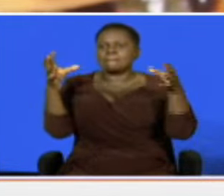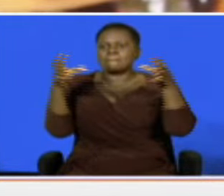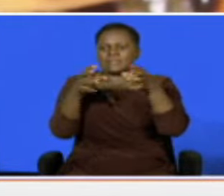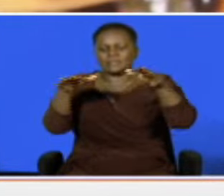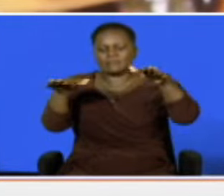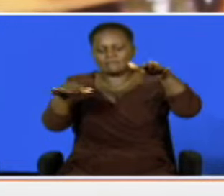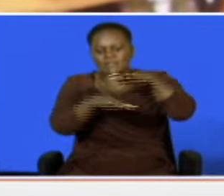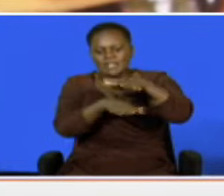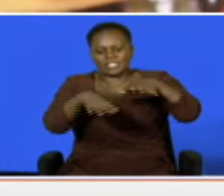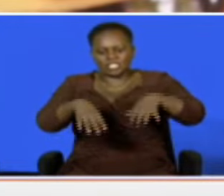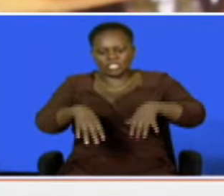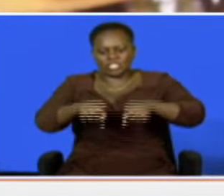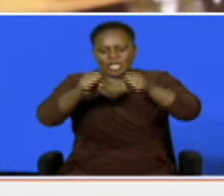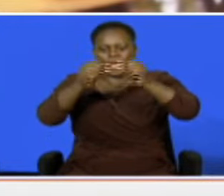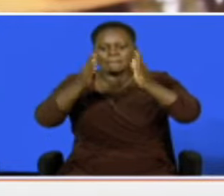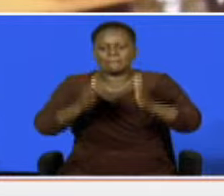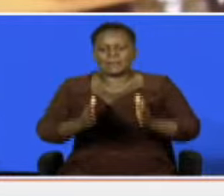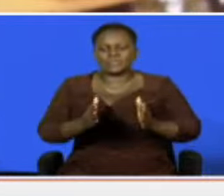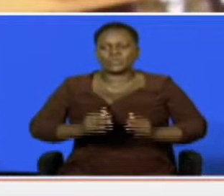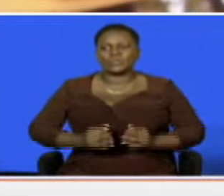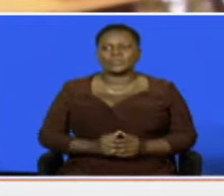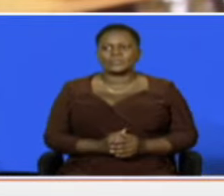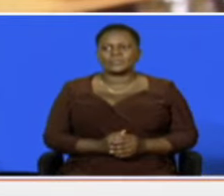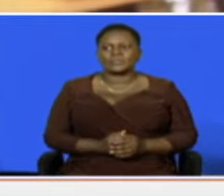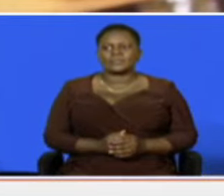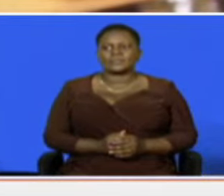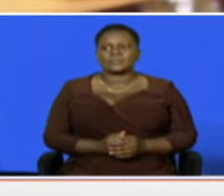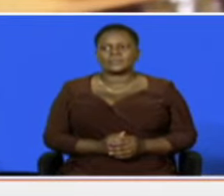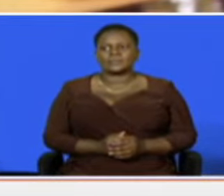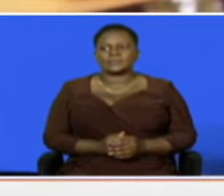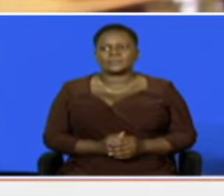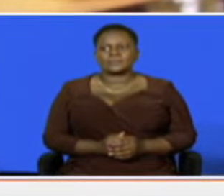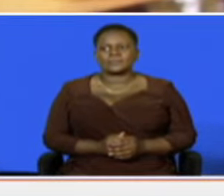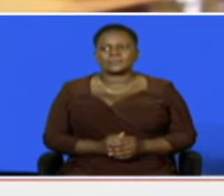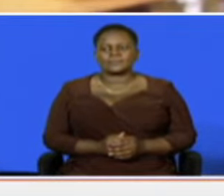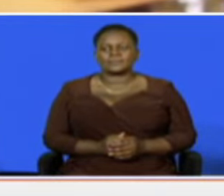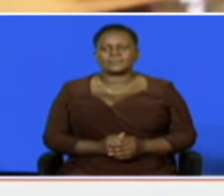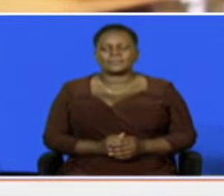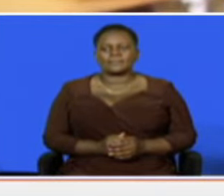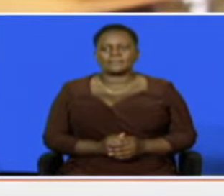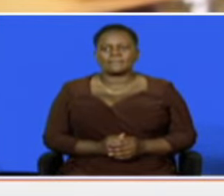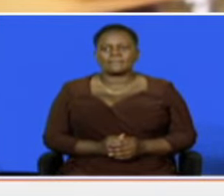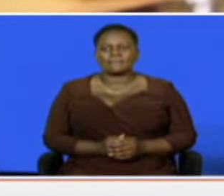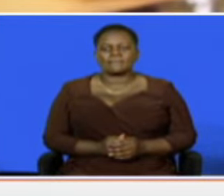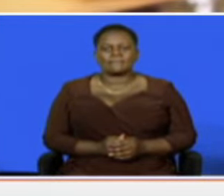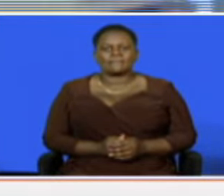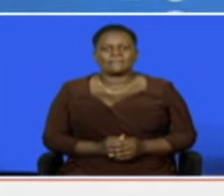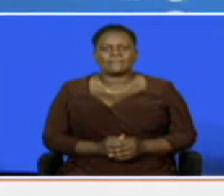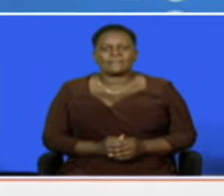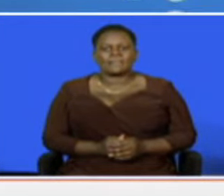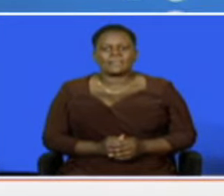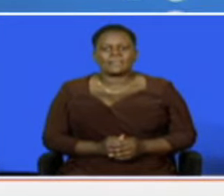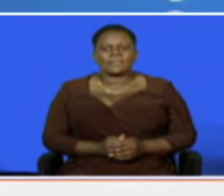vice chairpersons. David Muthoka, KTN News, Nairobi. ODM.